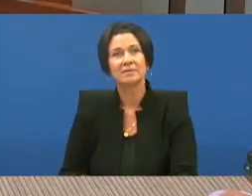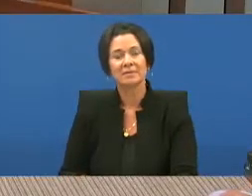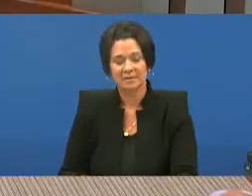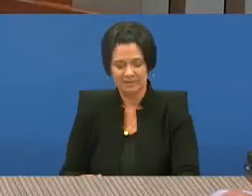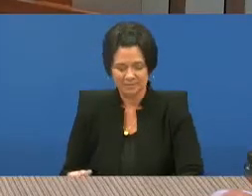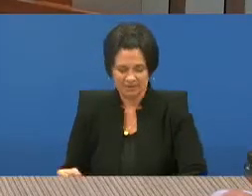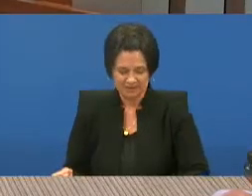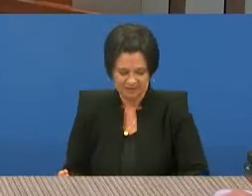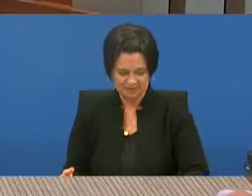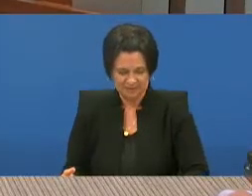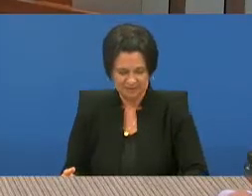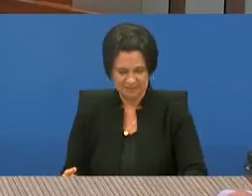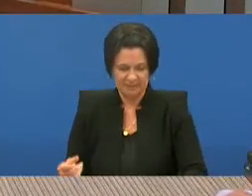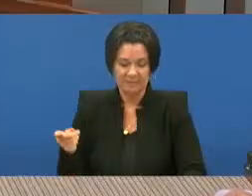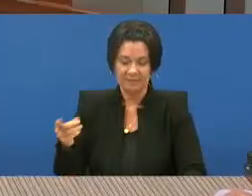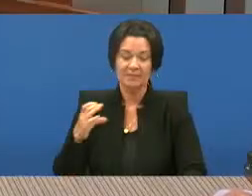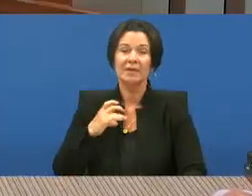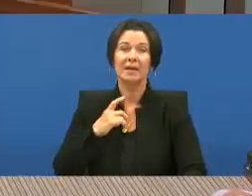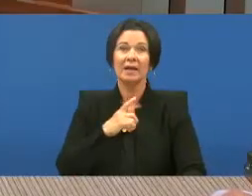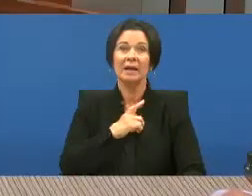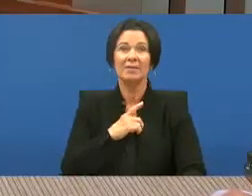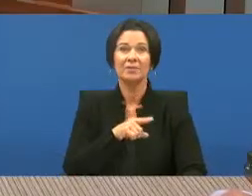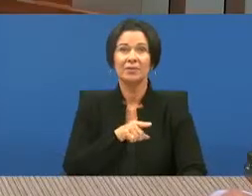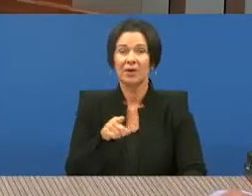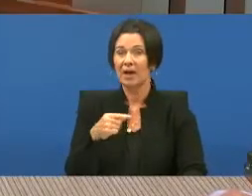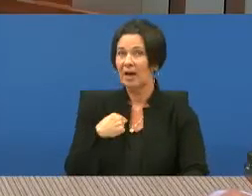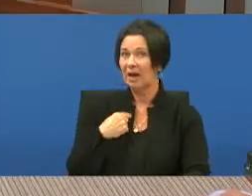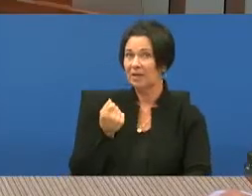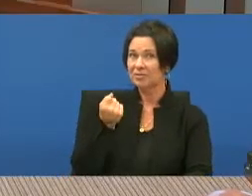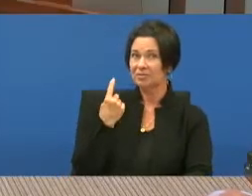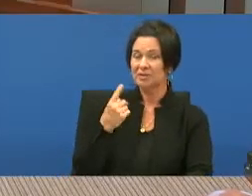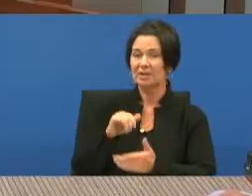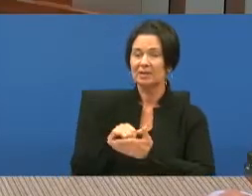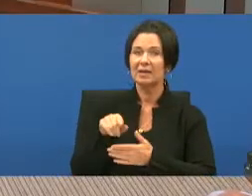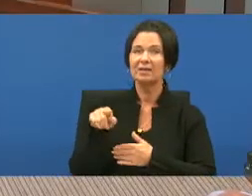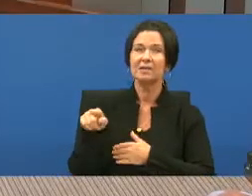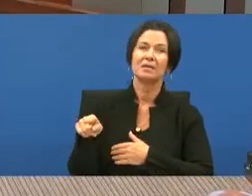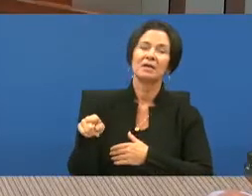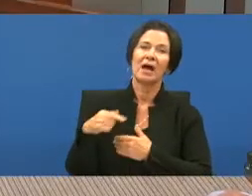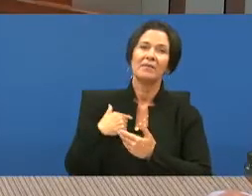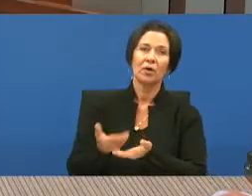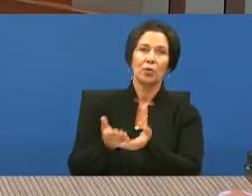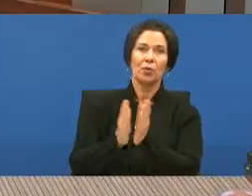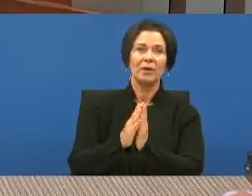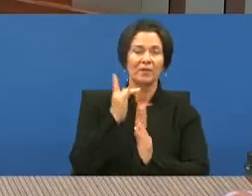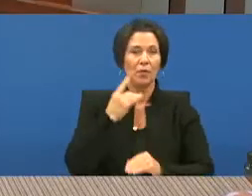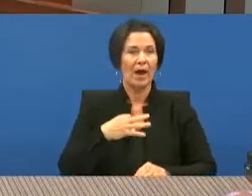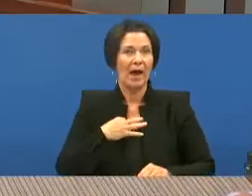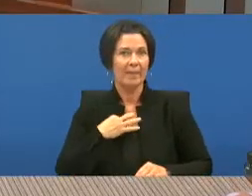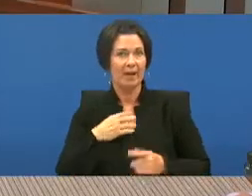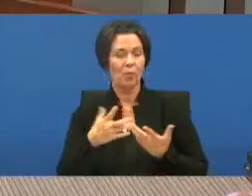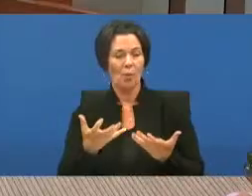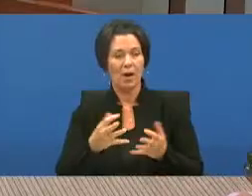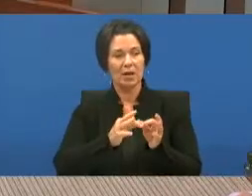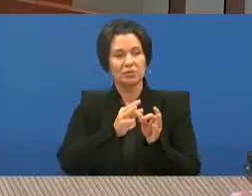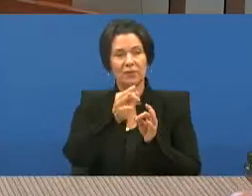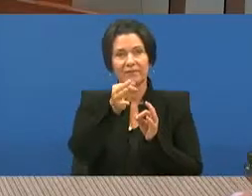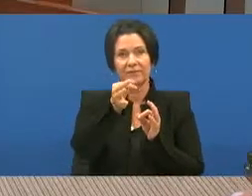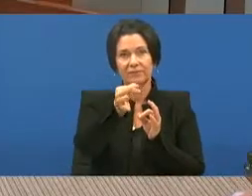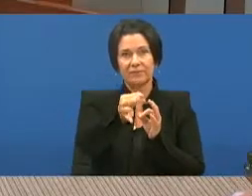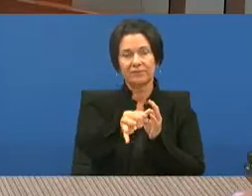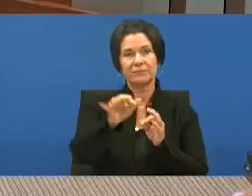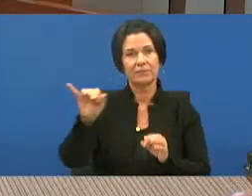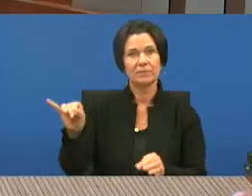Seeing none, we'll go to council. I understand there's a request by the applicant to defer until the